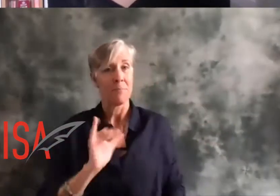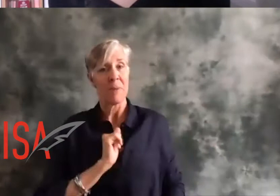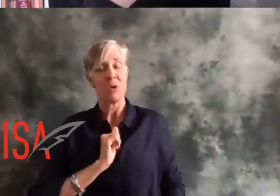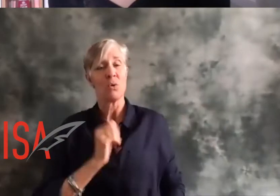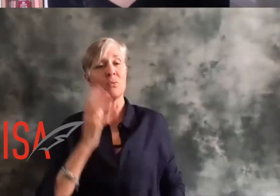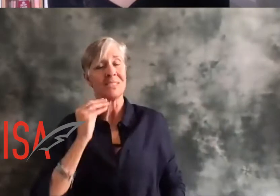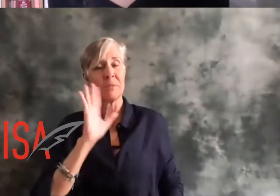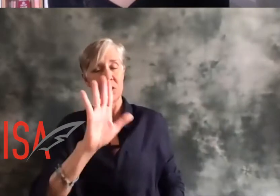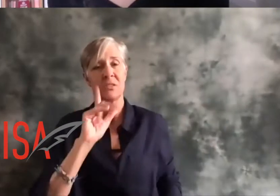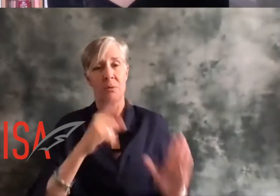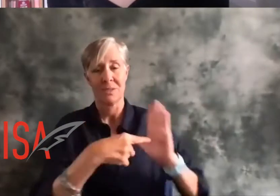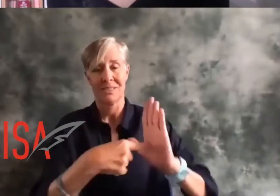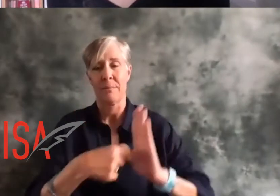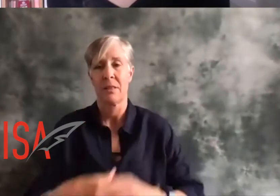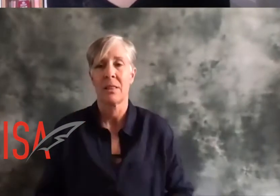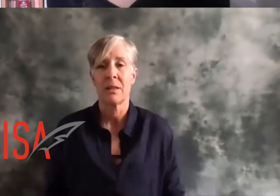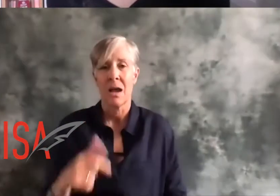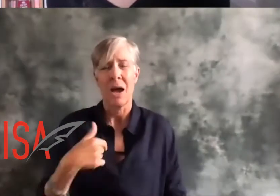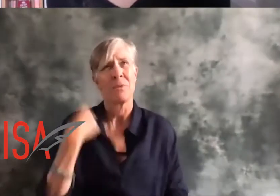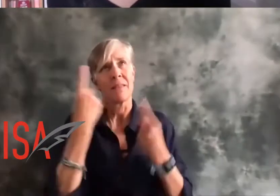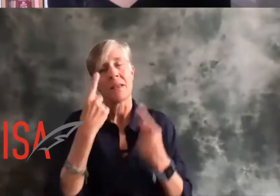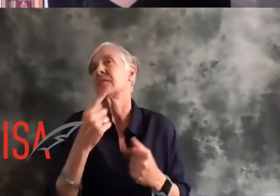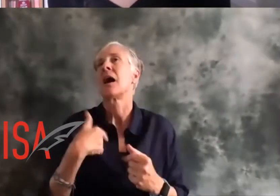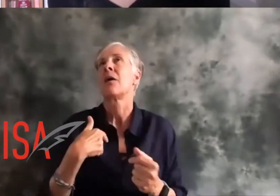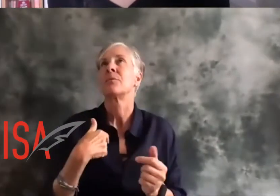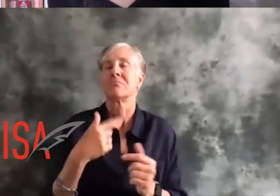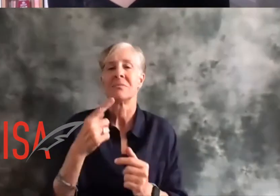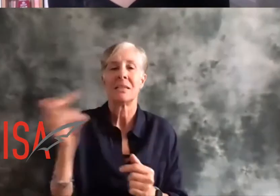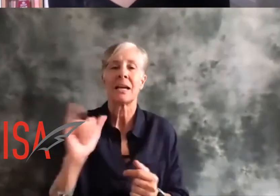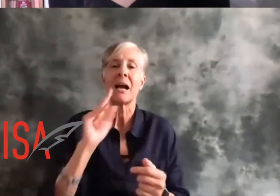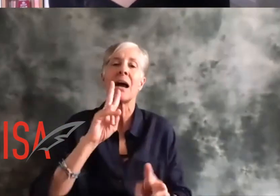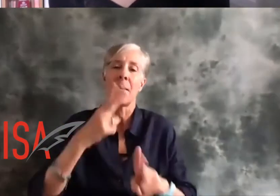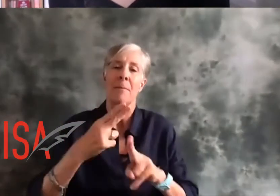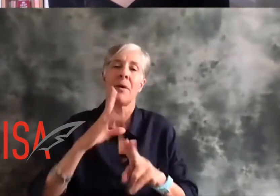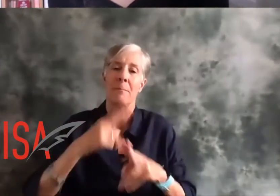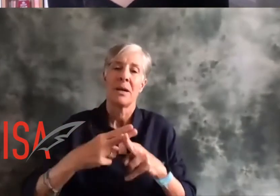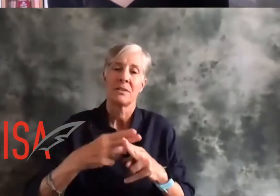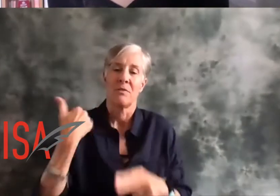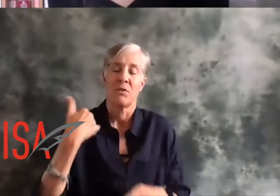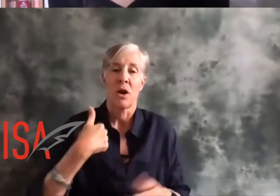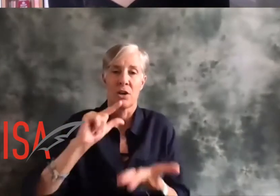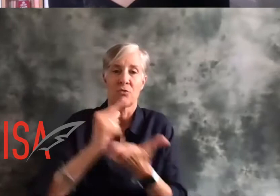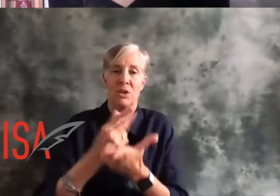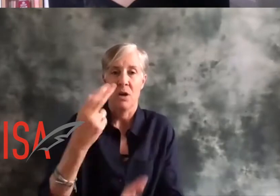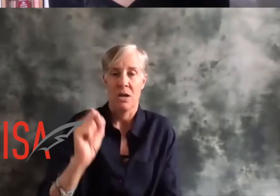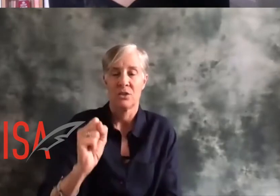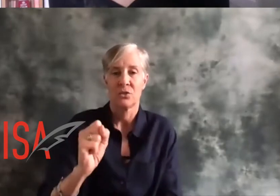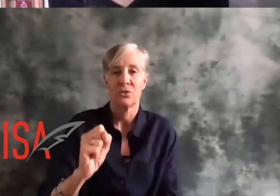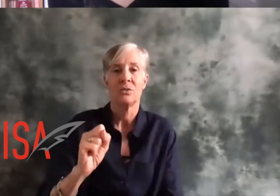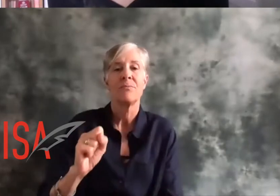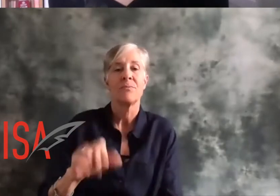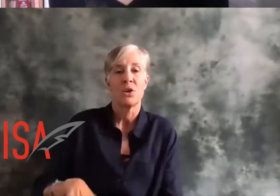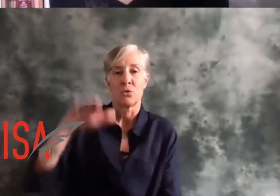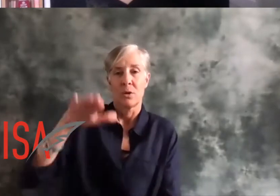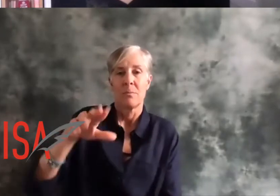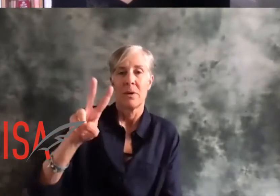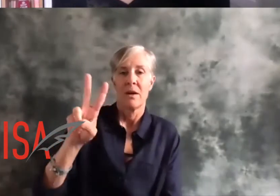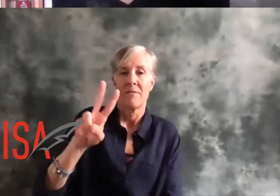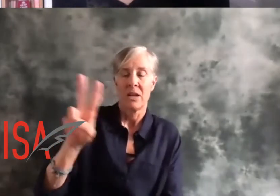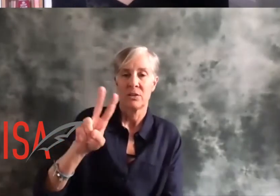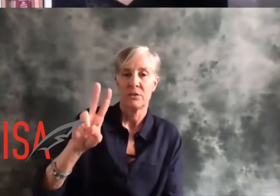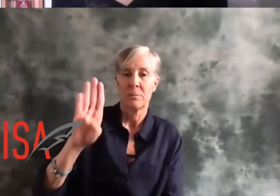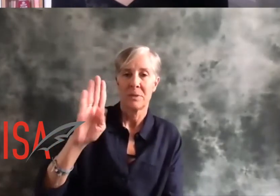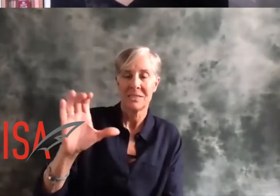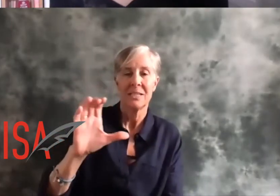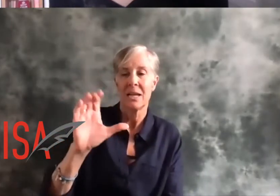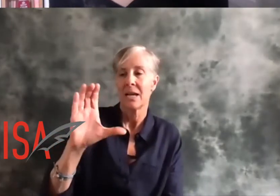thinking through this is that as I was mentioning earlier, I graduated from high school and grew up in Vancouver, BC, also Calgary,